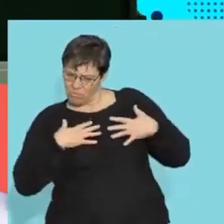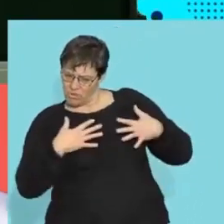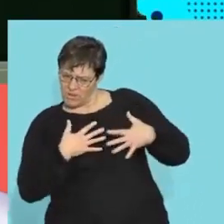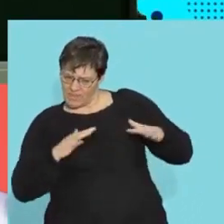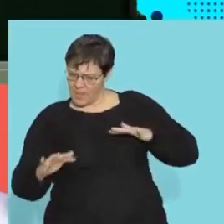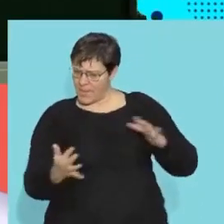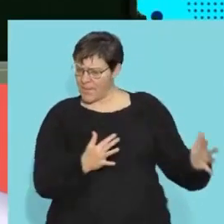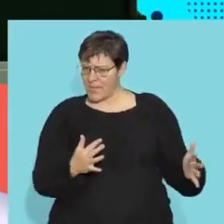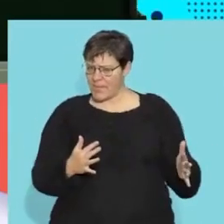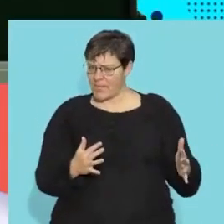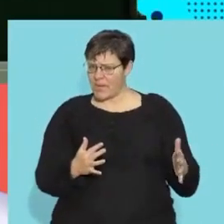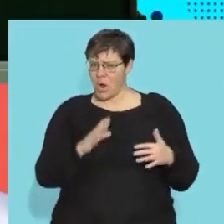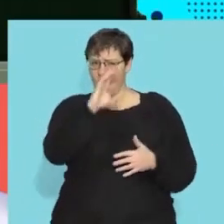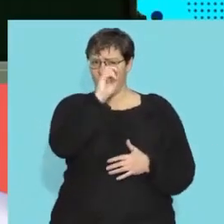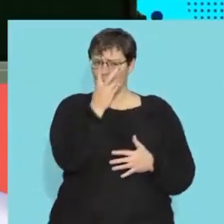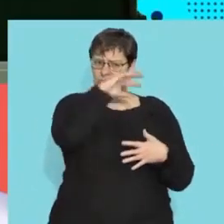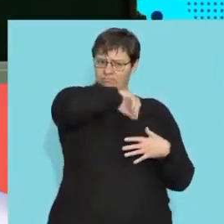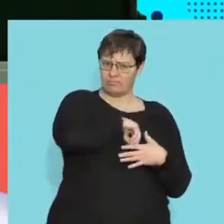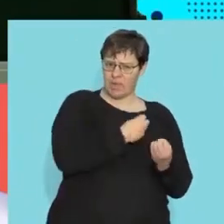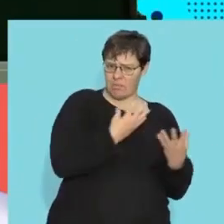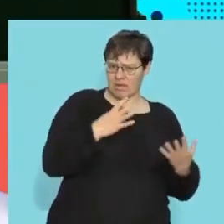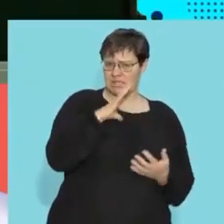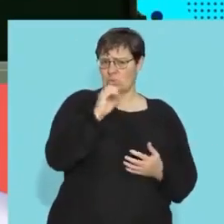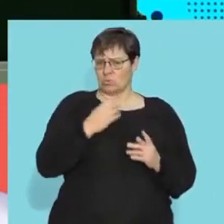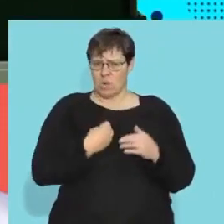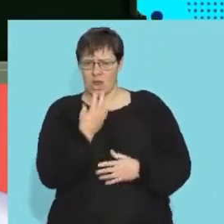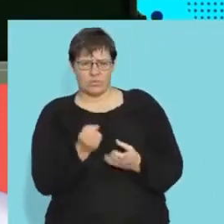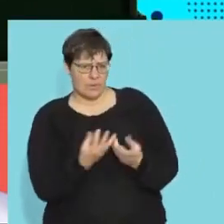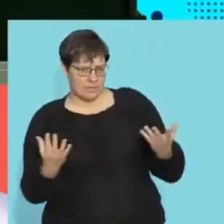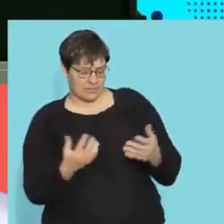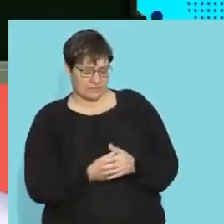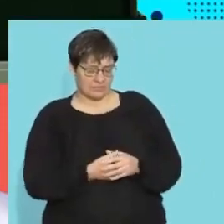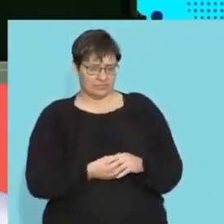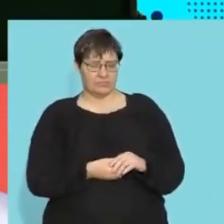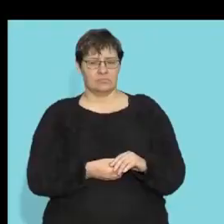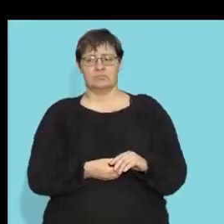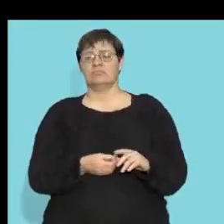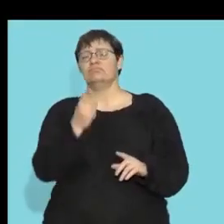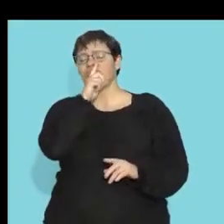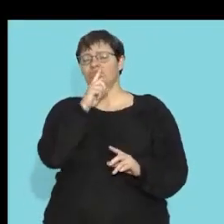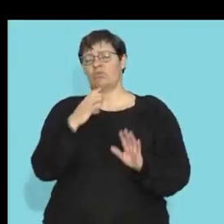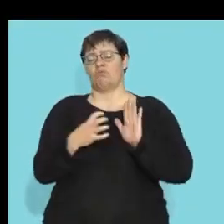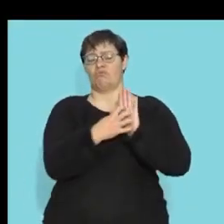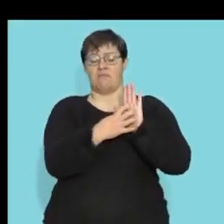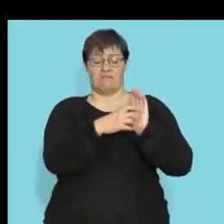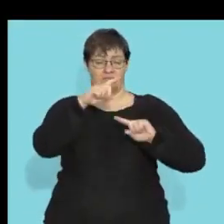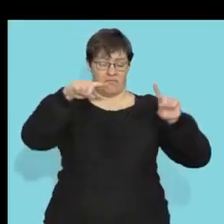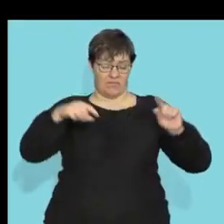they breathing? What air are they taking in, etc. Now I want to show you this graph. So what happens is